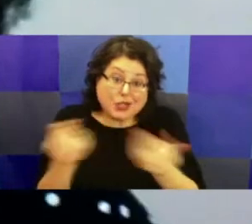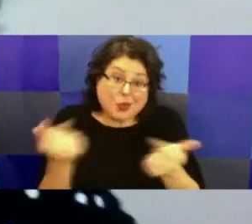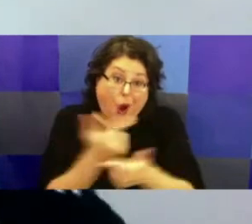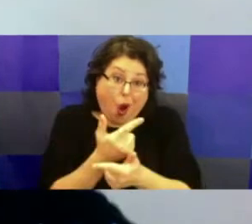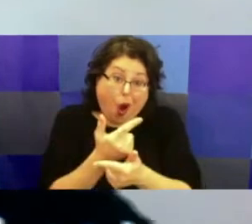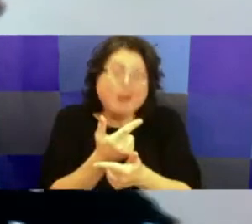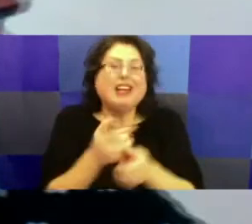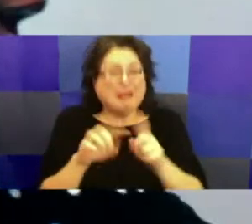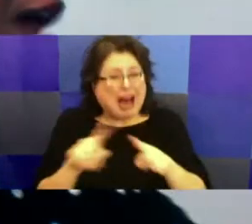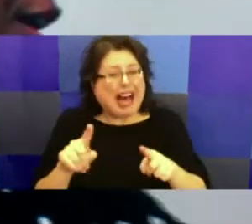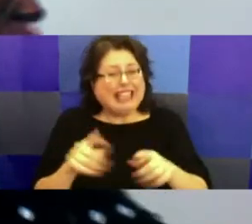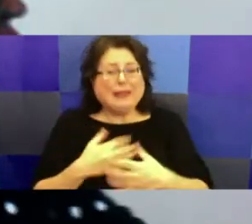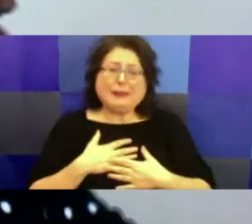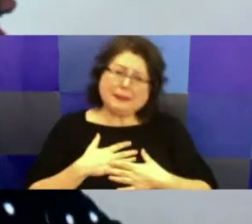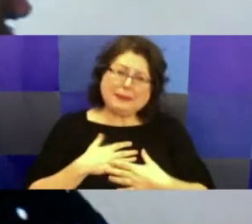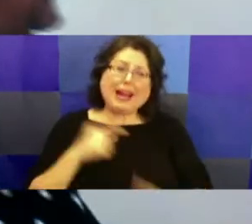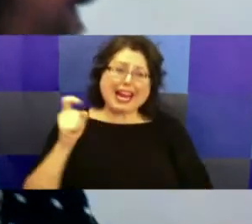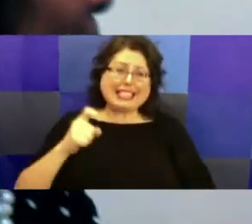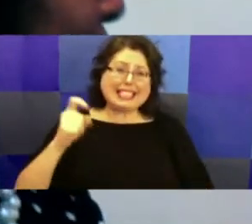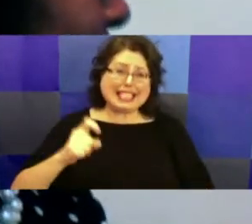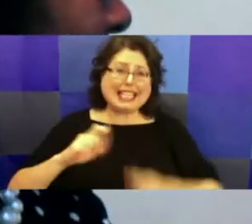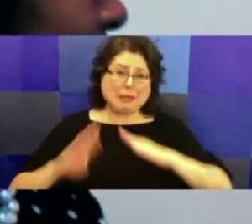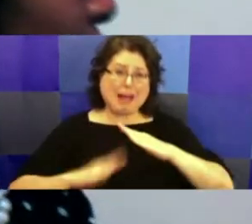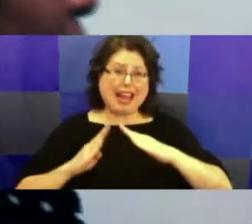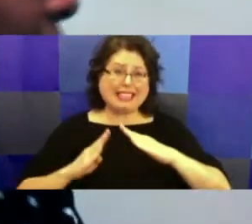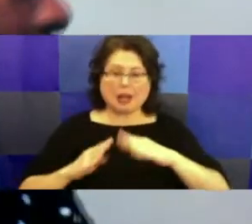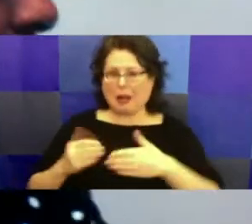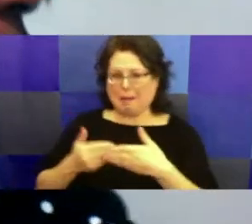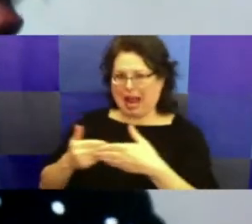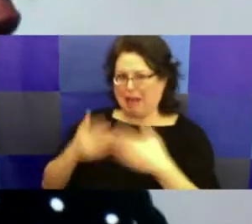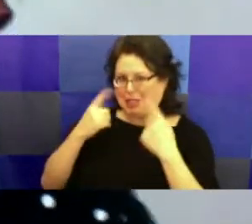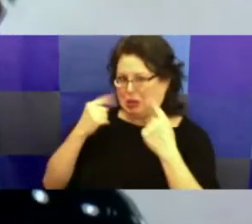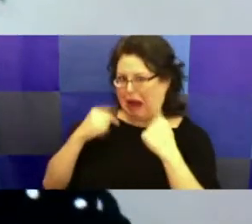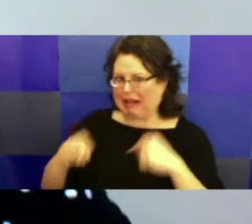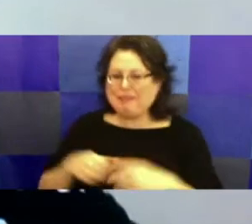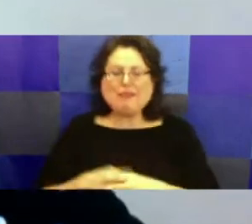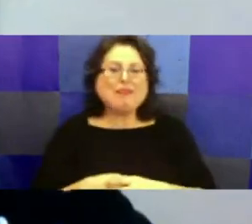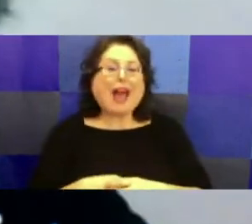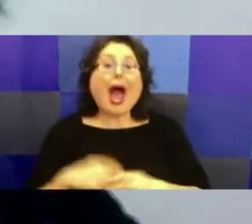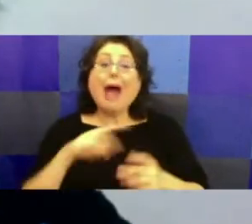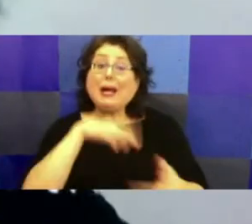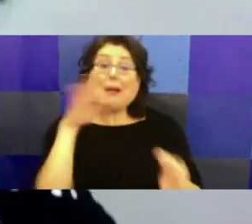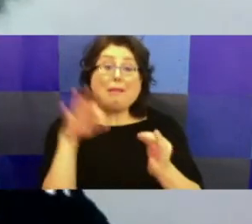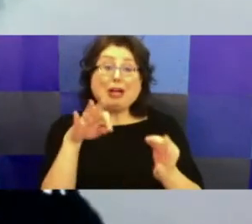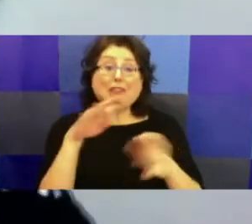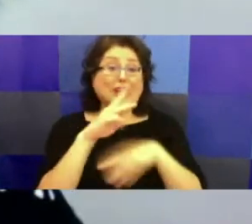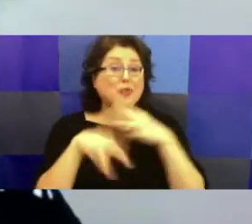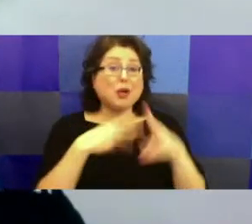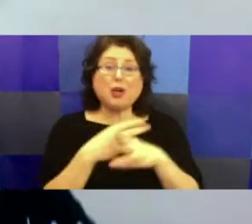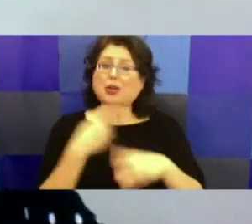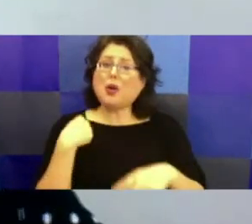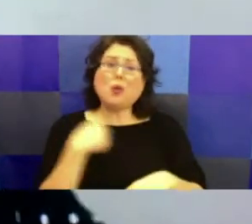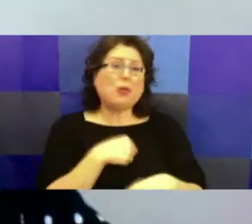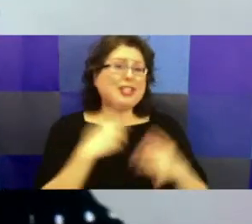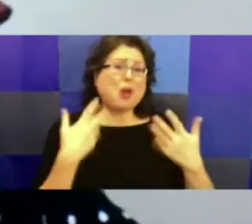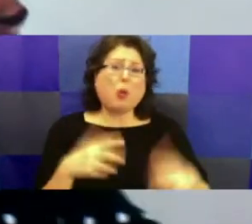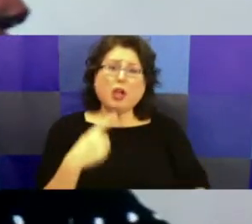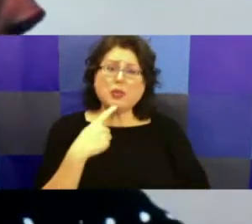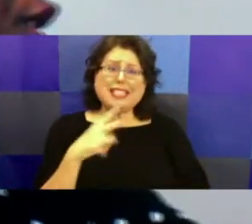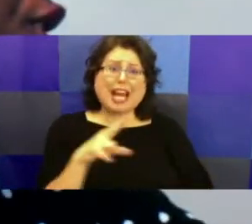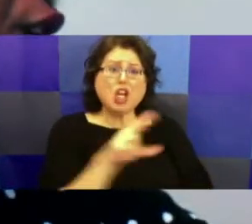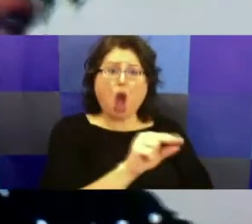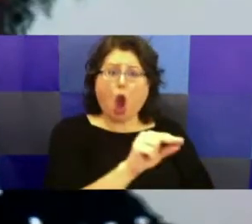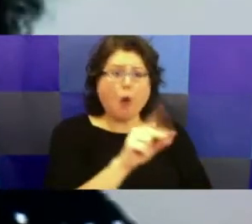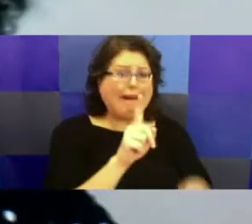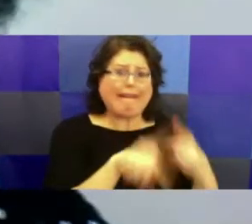is need-based. However, in a perfect world, we would like to not turn anybody away. So, you know,